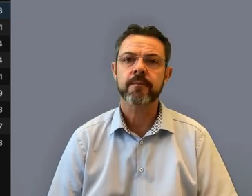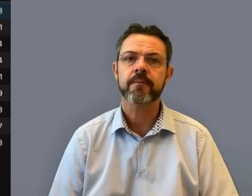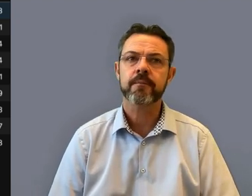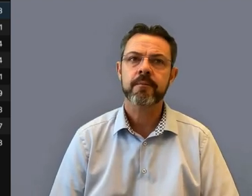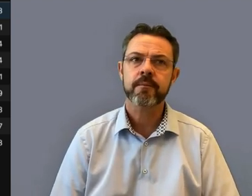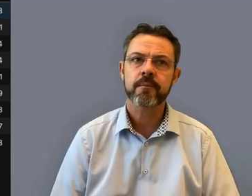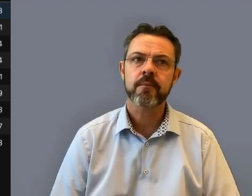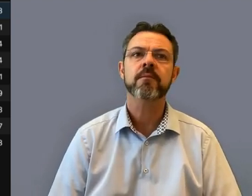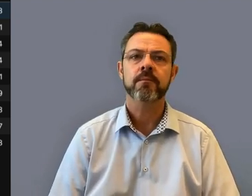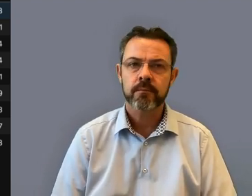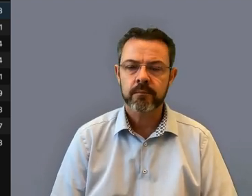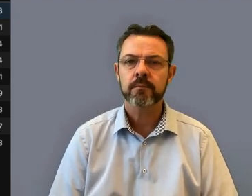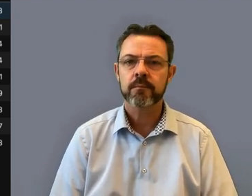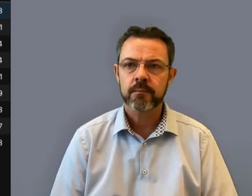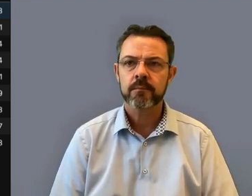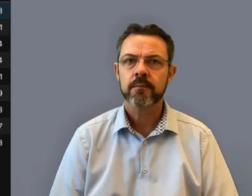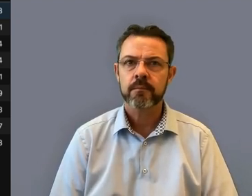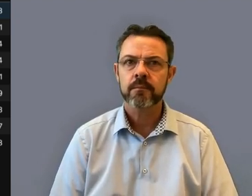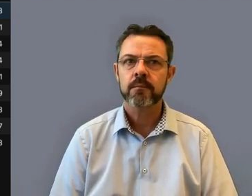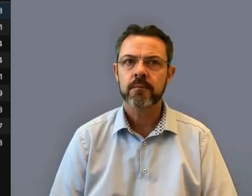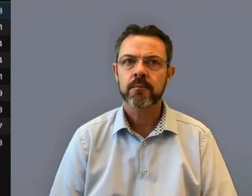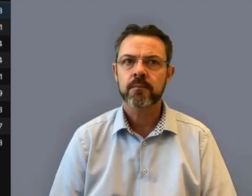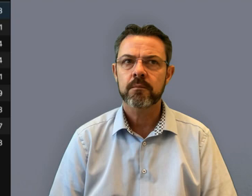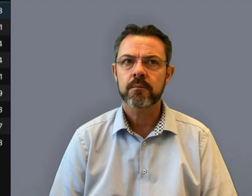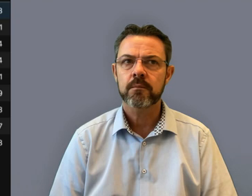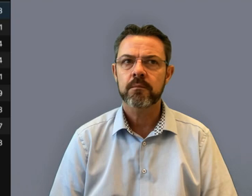Operationally. Operationally, yes.